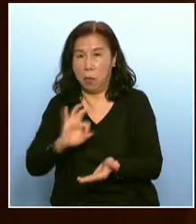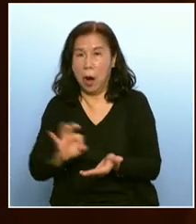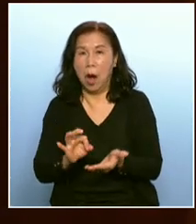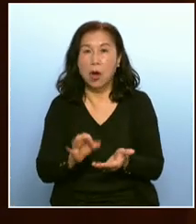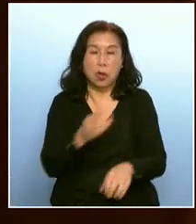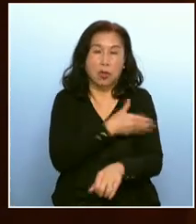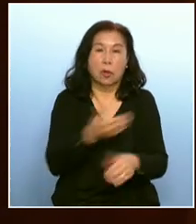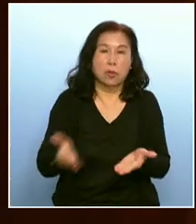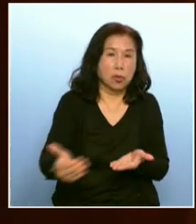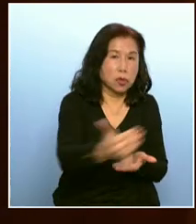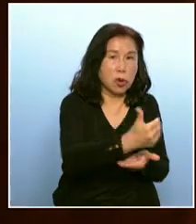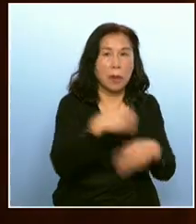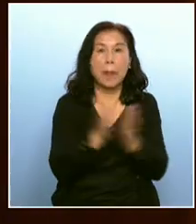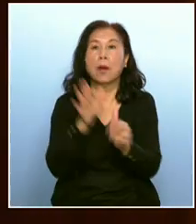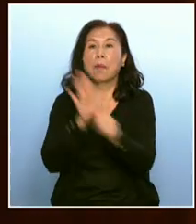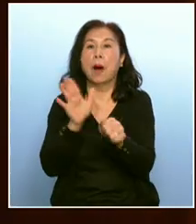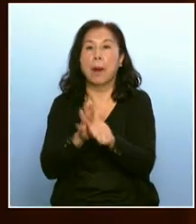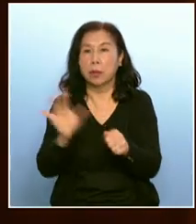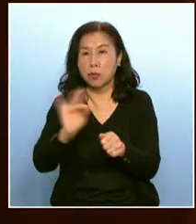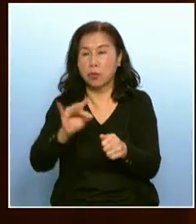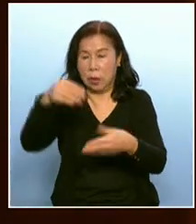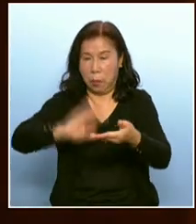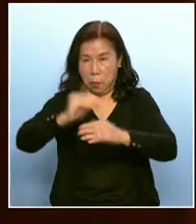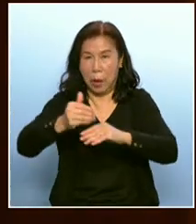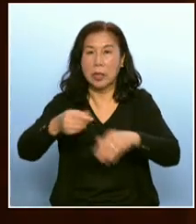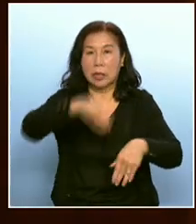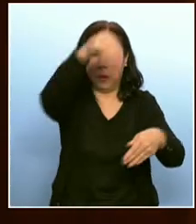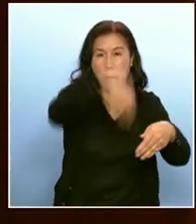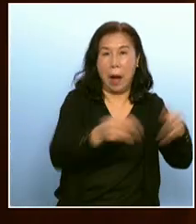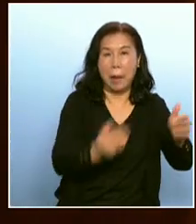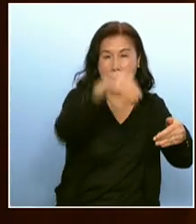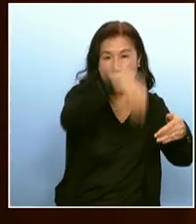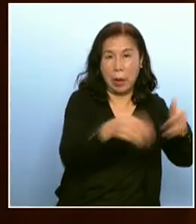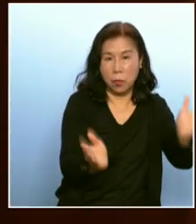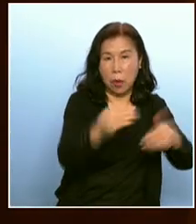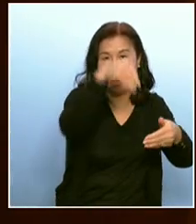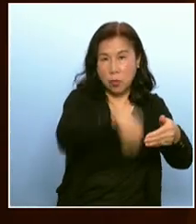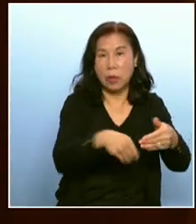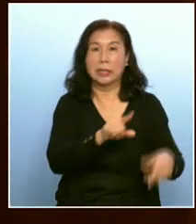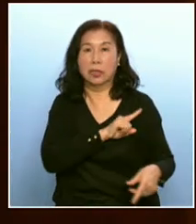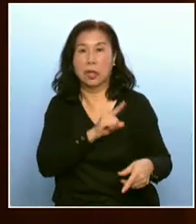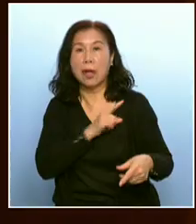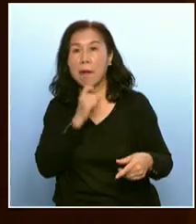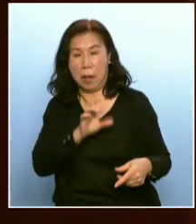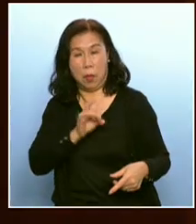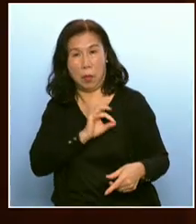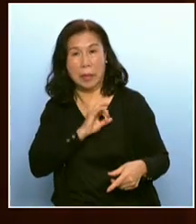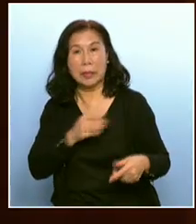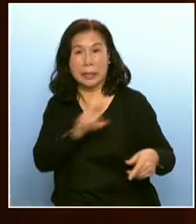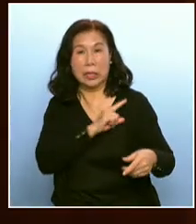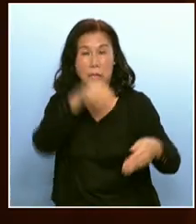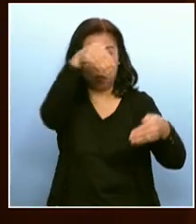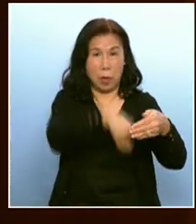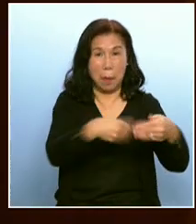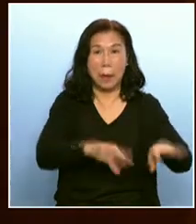be deemed invalid. That means when we collect the ballot paper, we will not help put the ballot